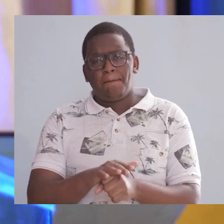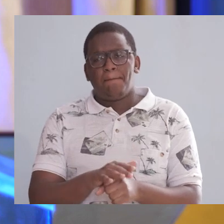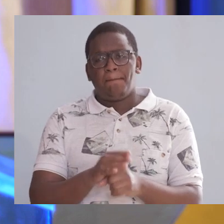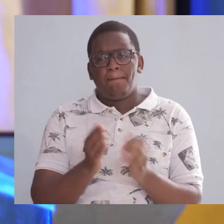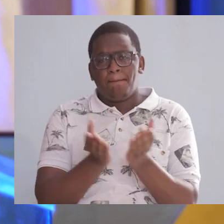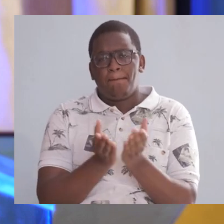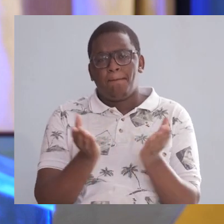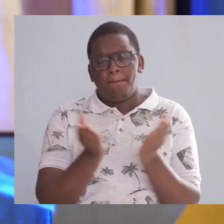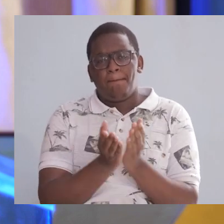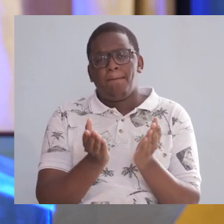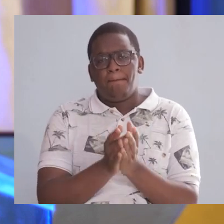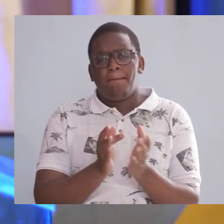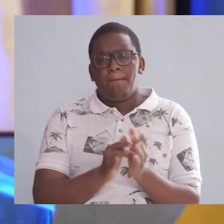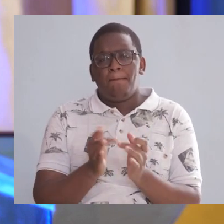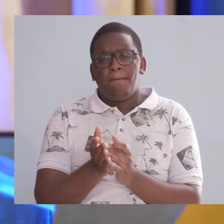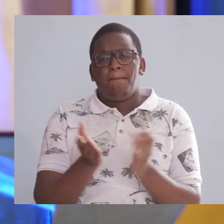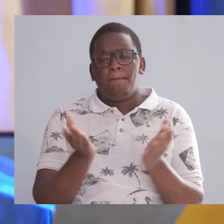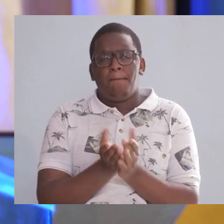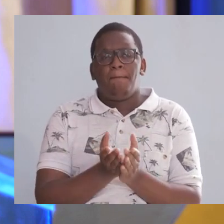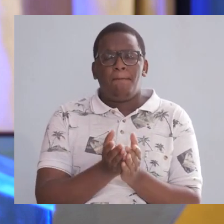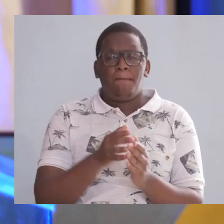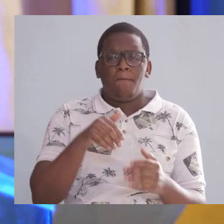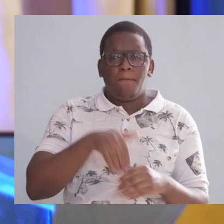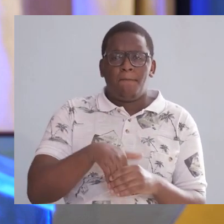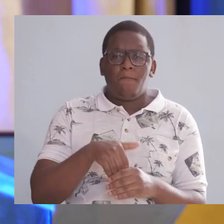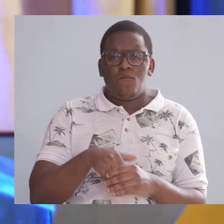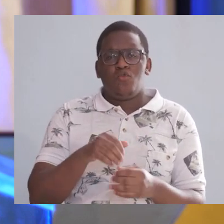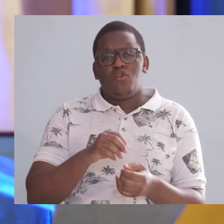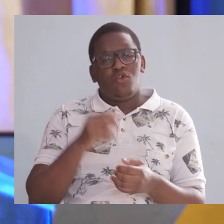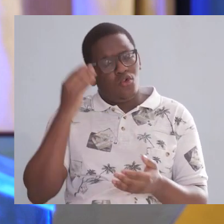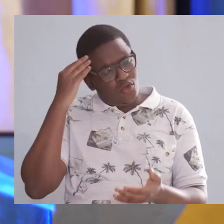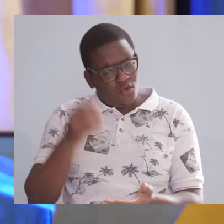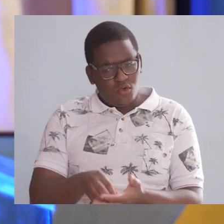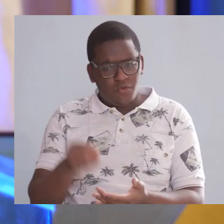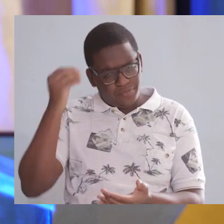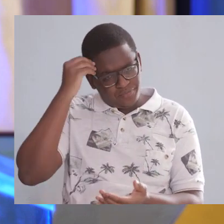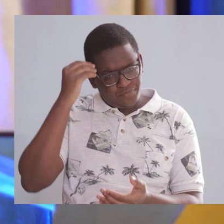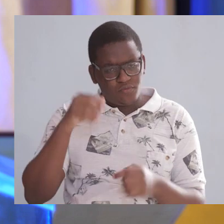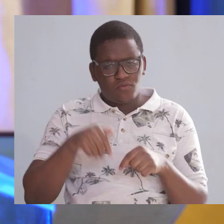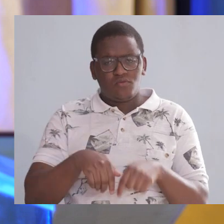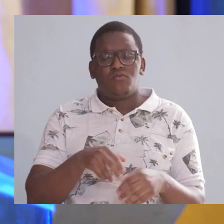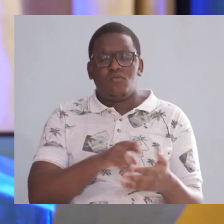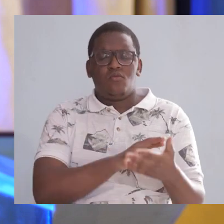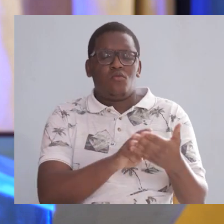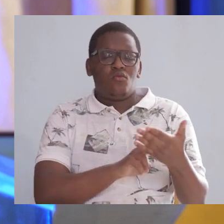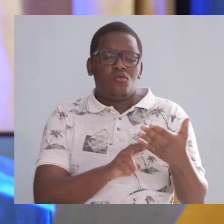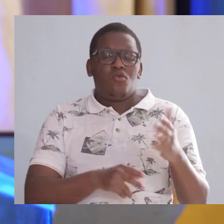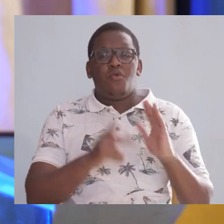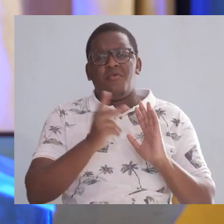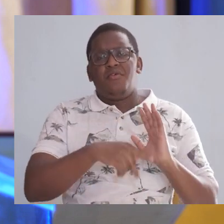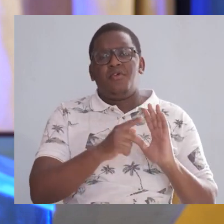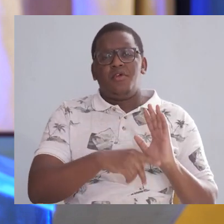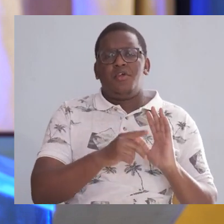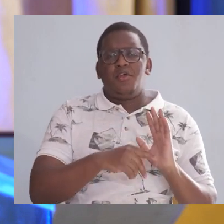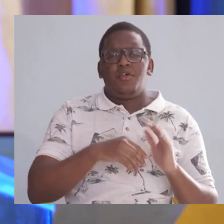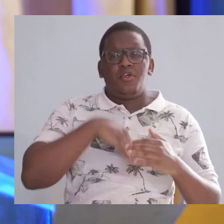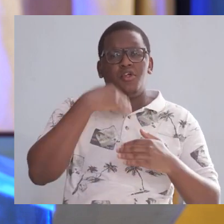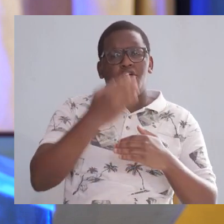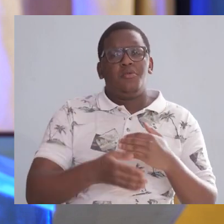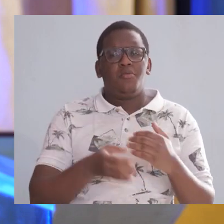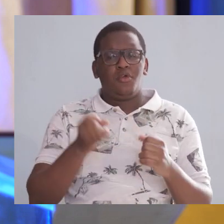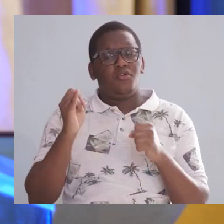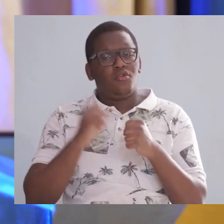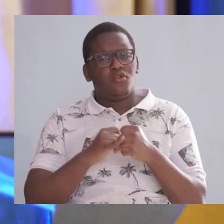teachings and counsels for us. And today we want to glean from the book of Proverbs chapter 6,